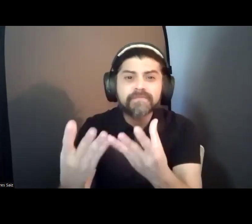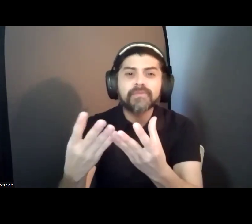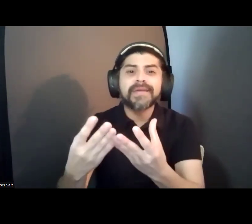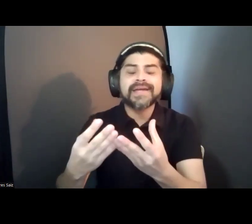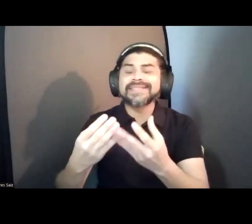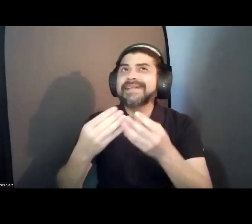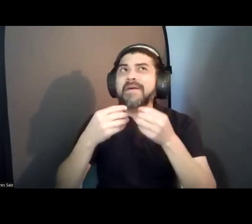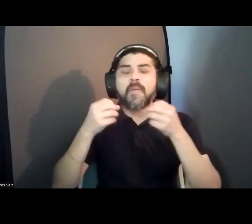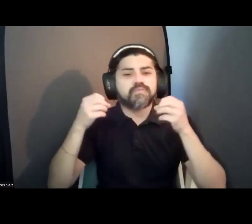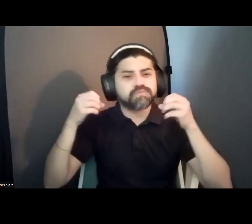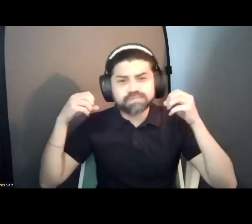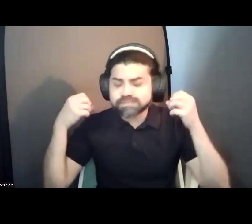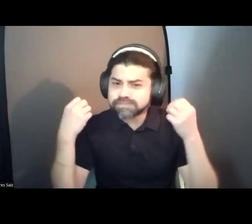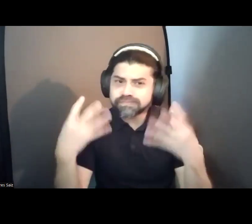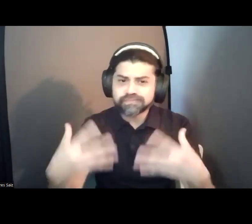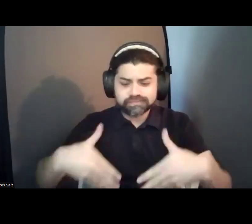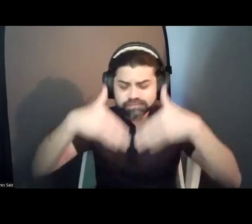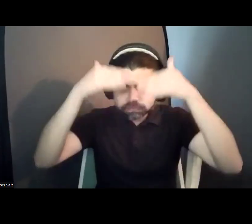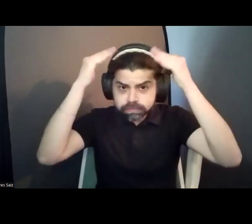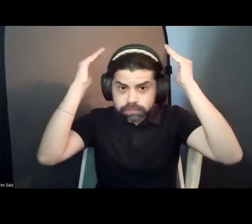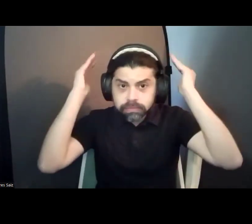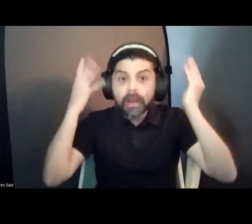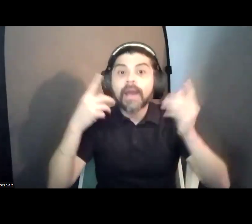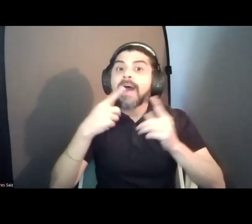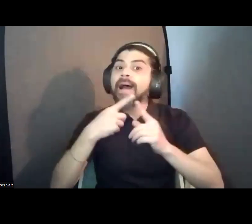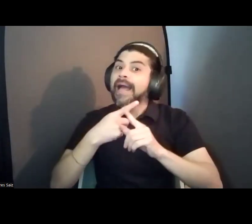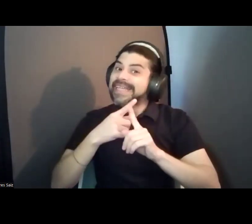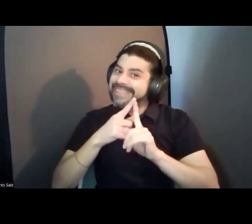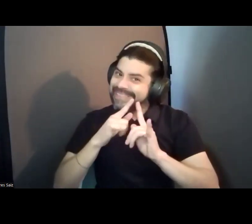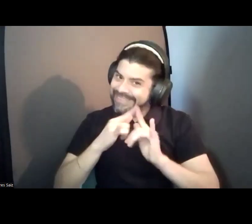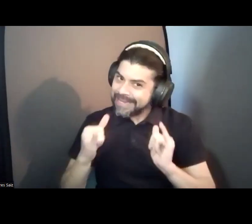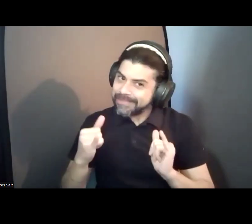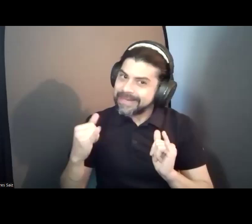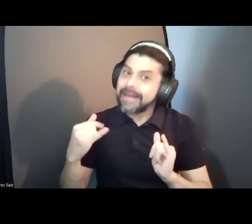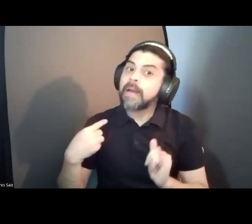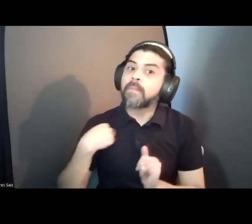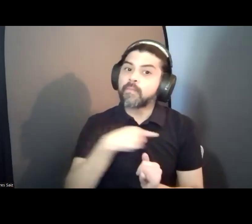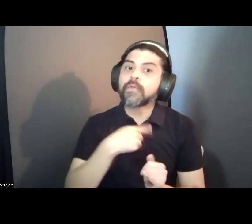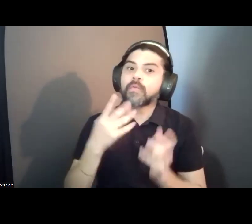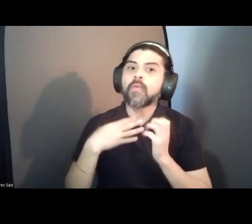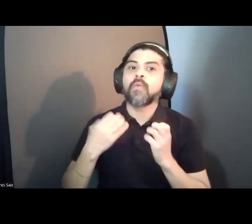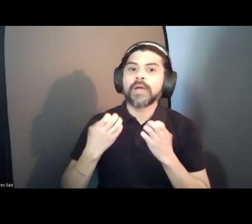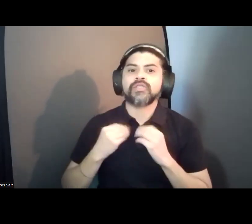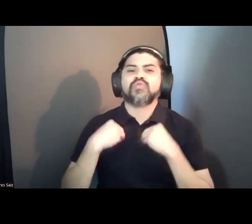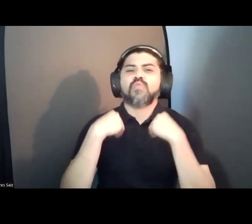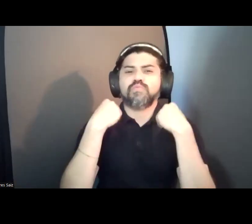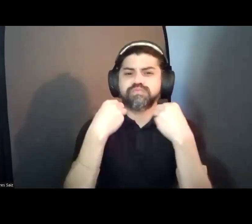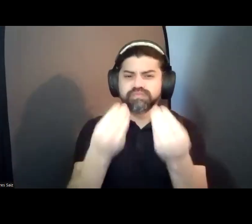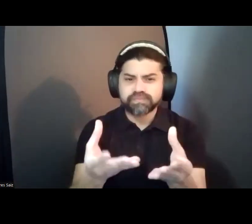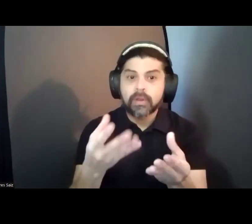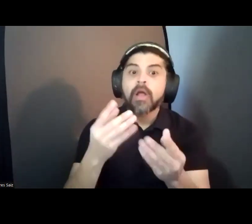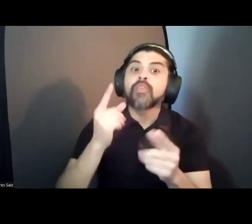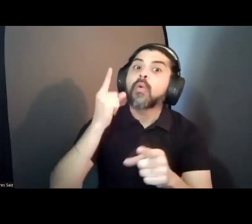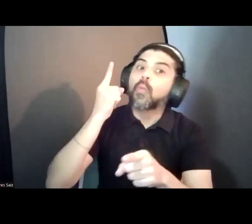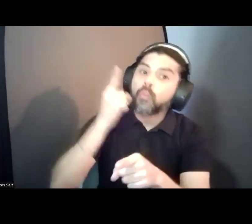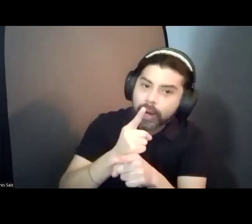as has been referenced, and we want to also flood the zone with the correct information, with information to educate people on the